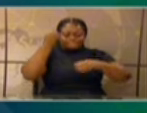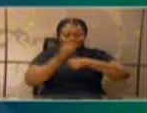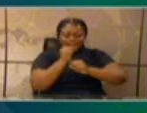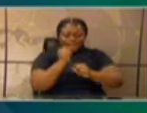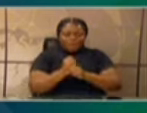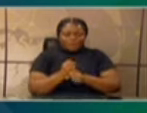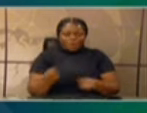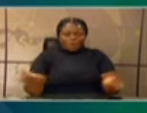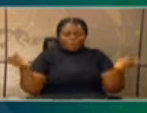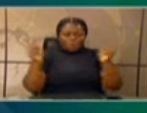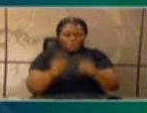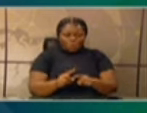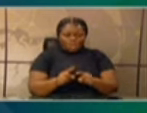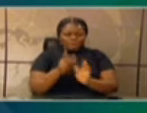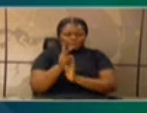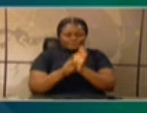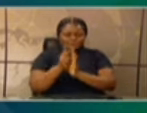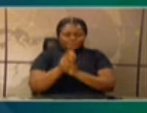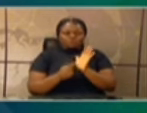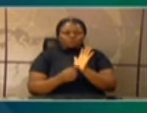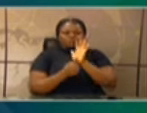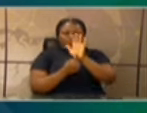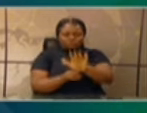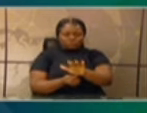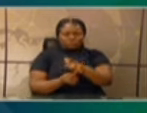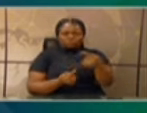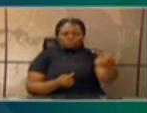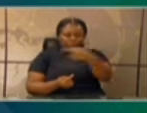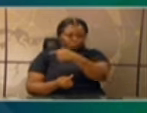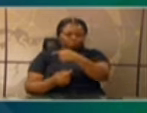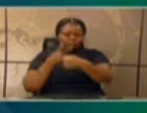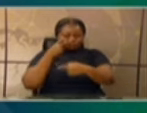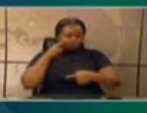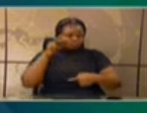Producer member of video are Kwame Nkrumah Ebiano.